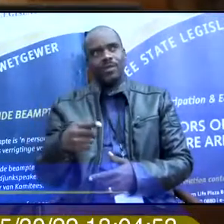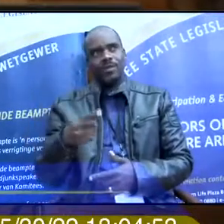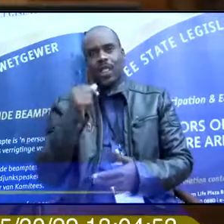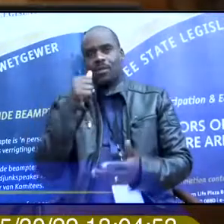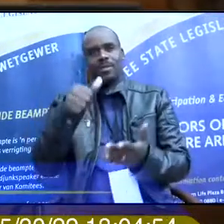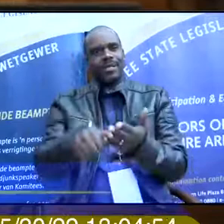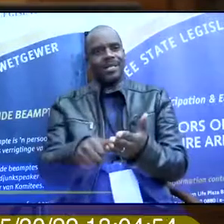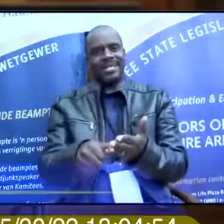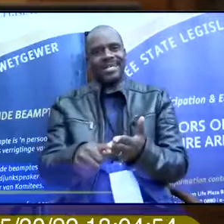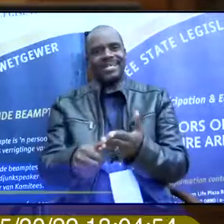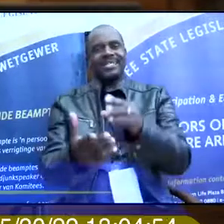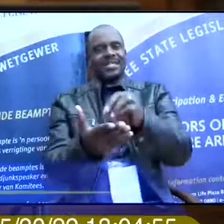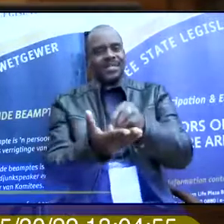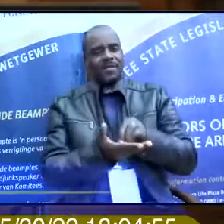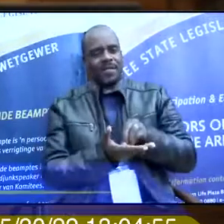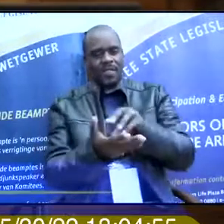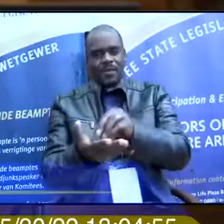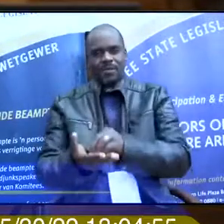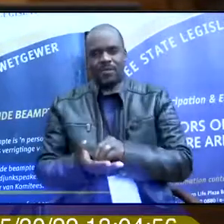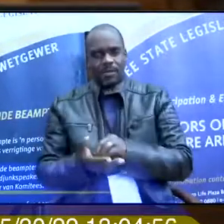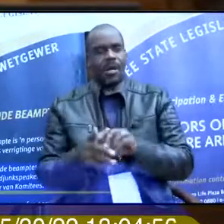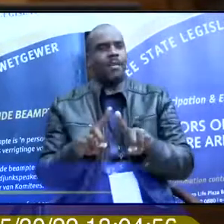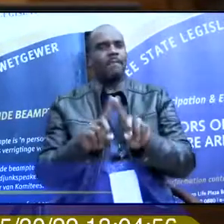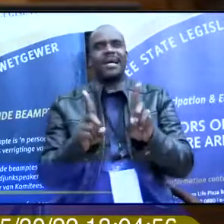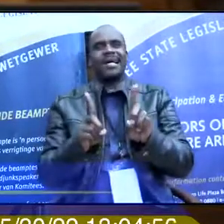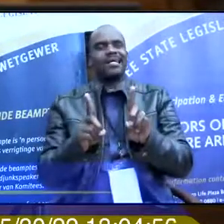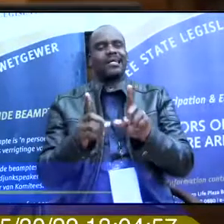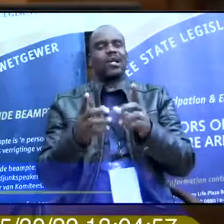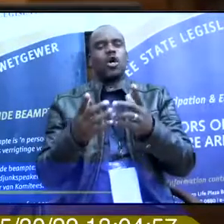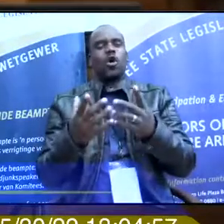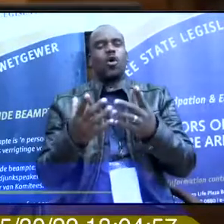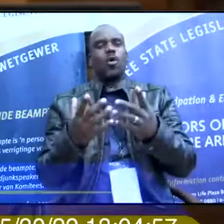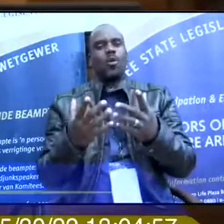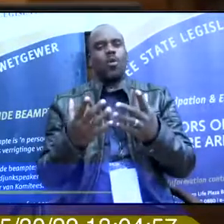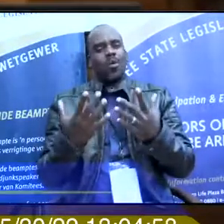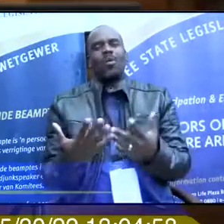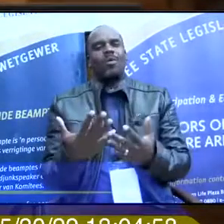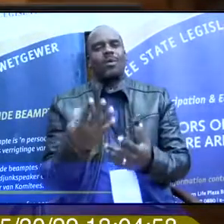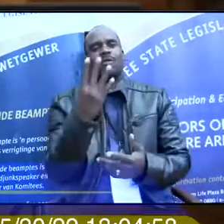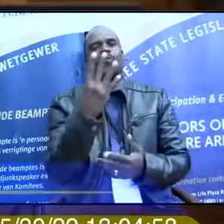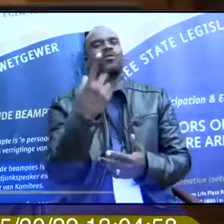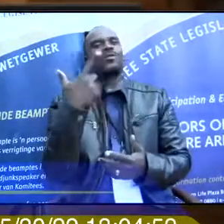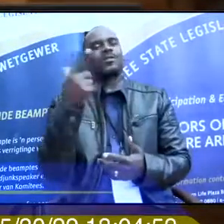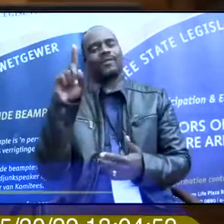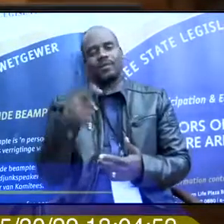received and only thirty seven thousand claims were processed